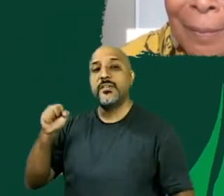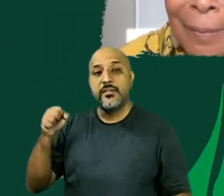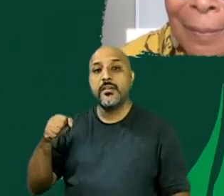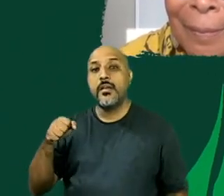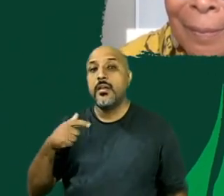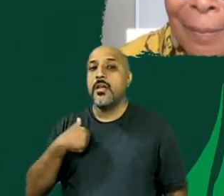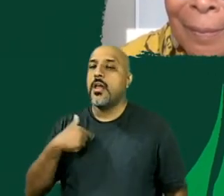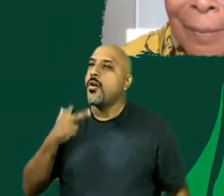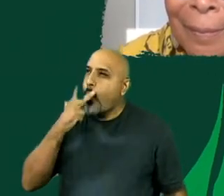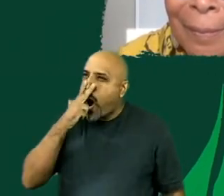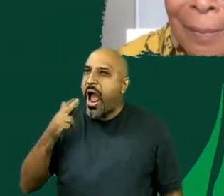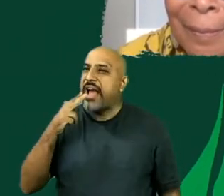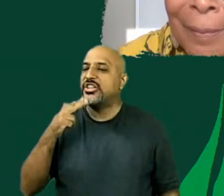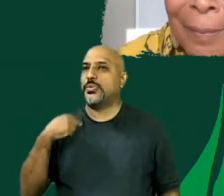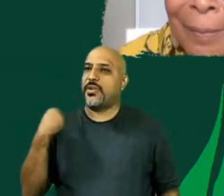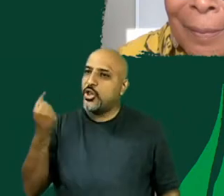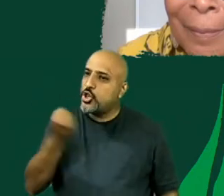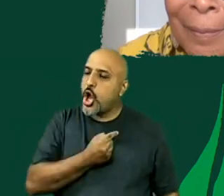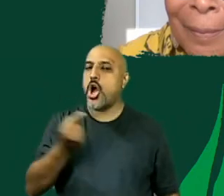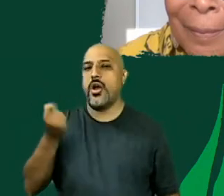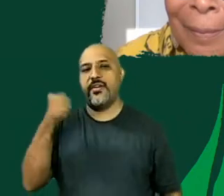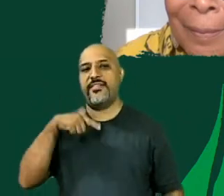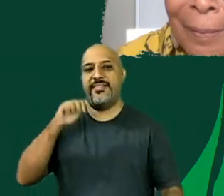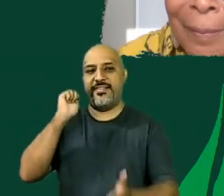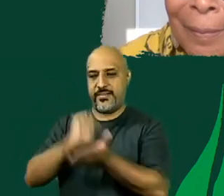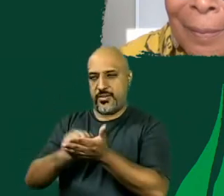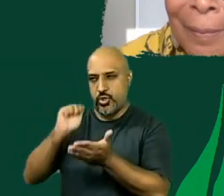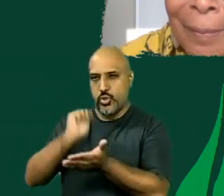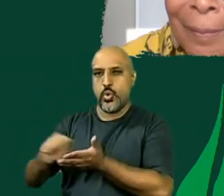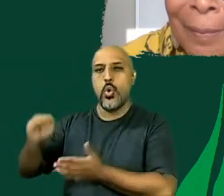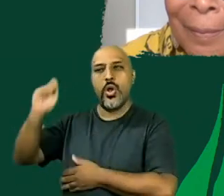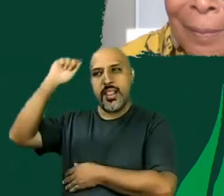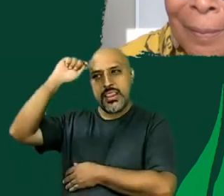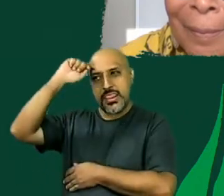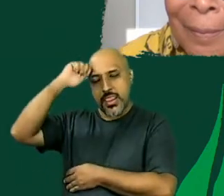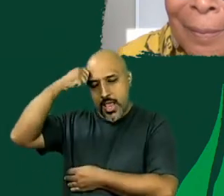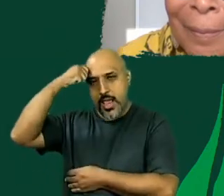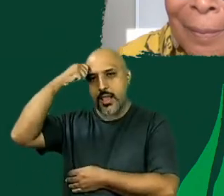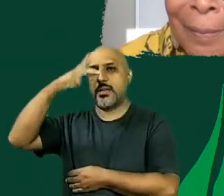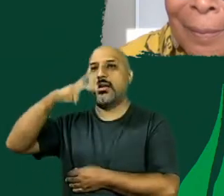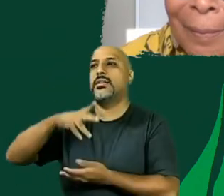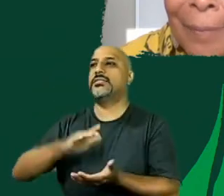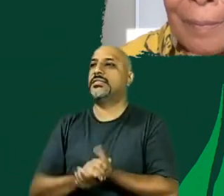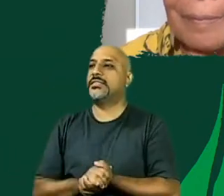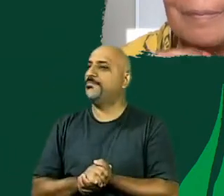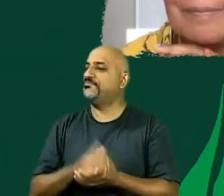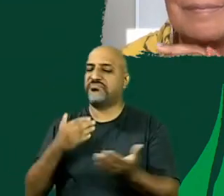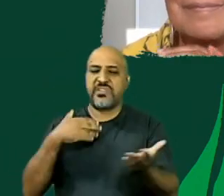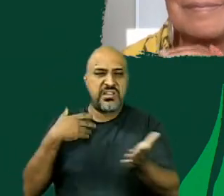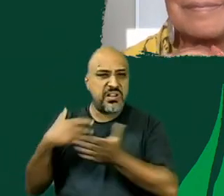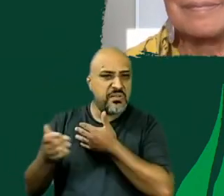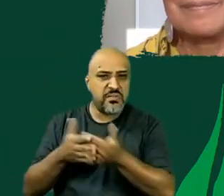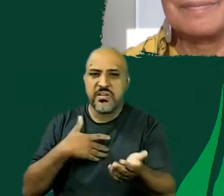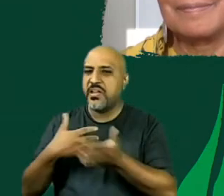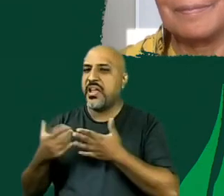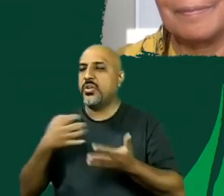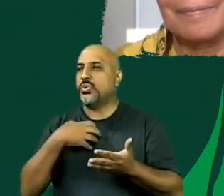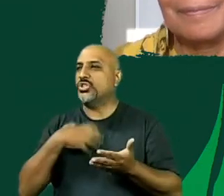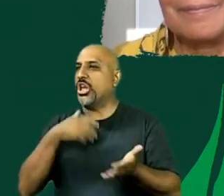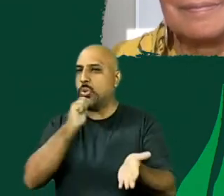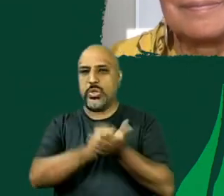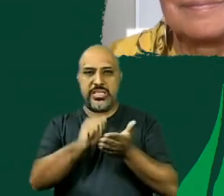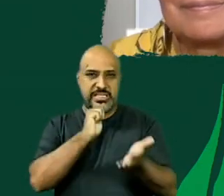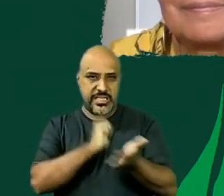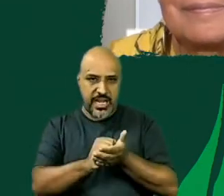that for us Black women writers, and regardless of